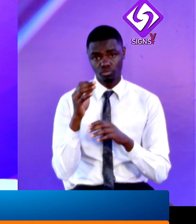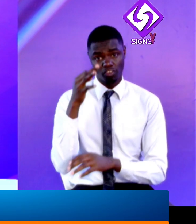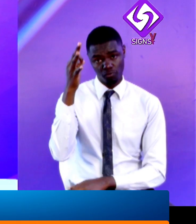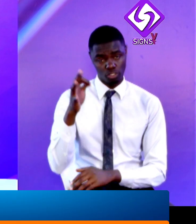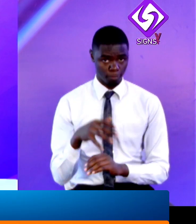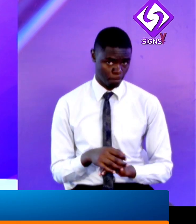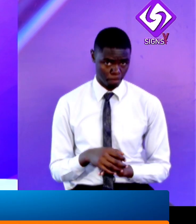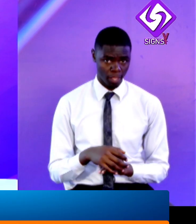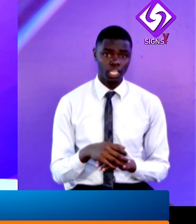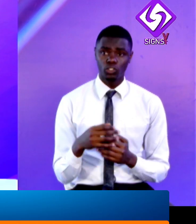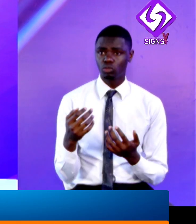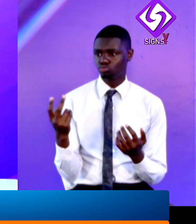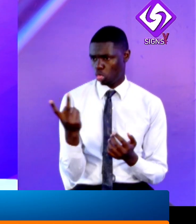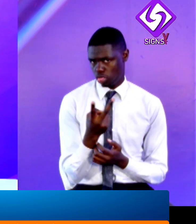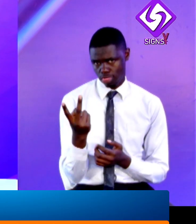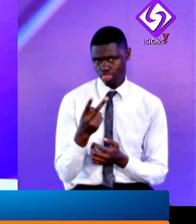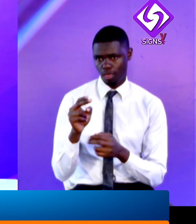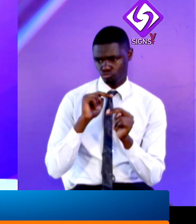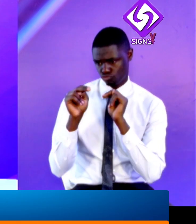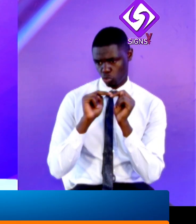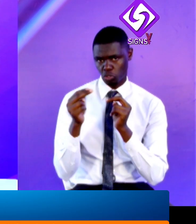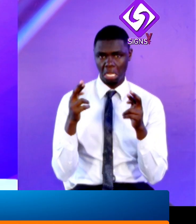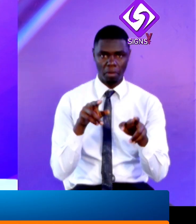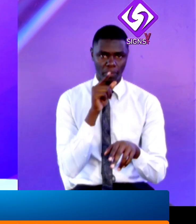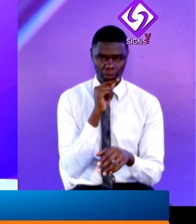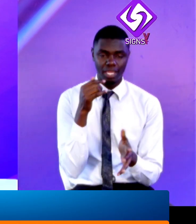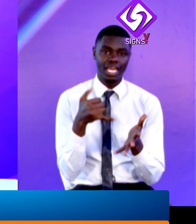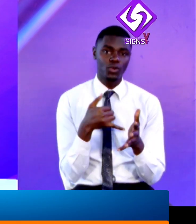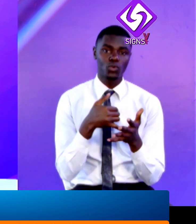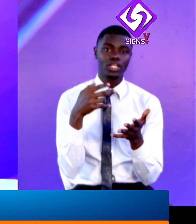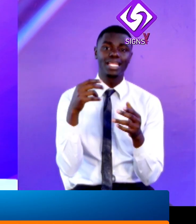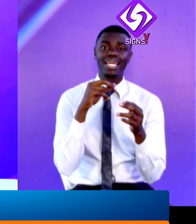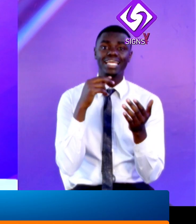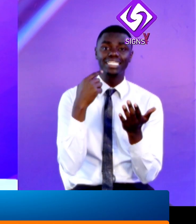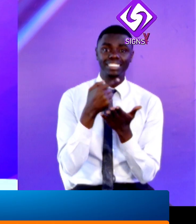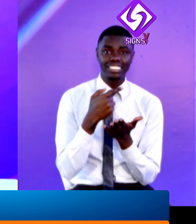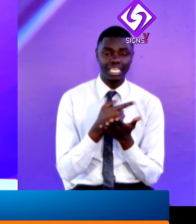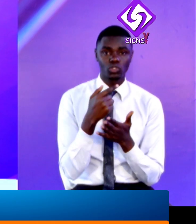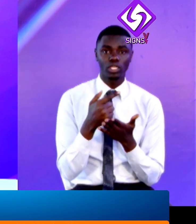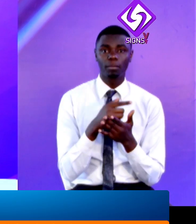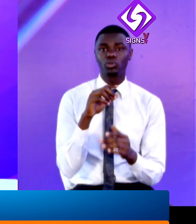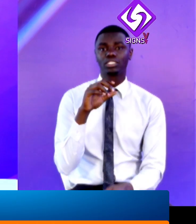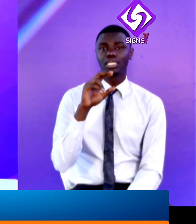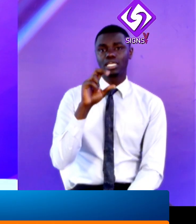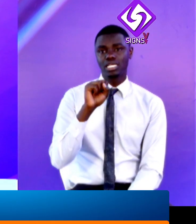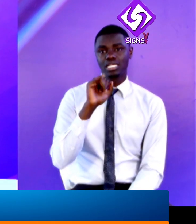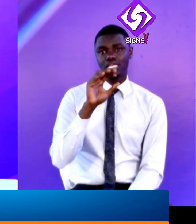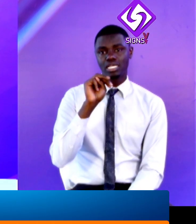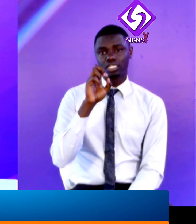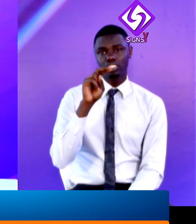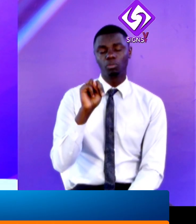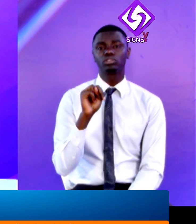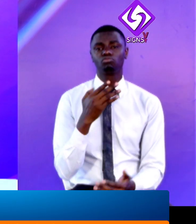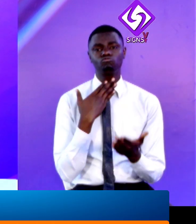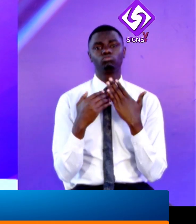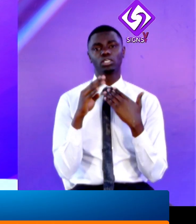Leipzig and Chelsea have taken place and have also included discussions around Xavi Simons, who is admired by the